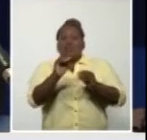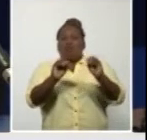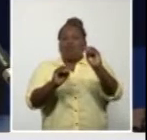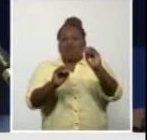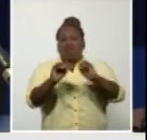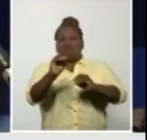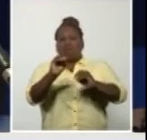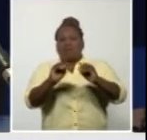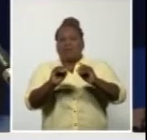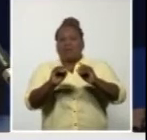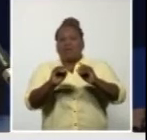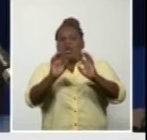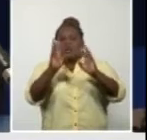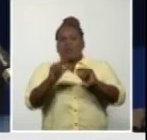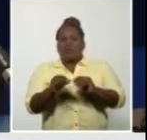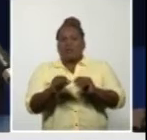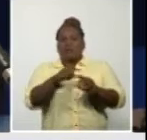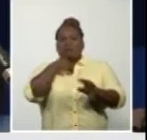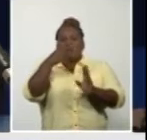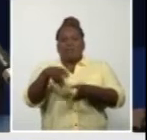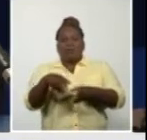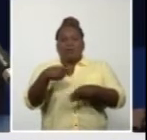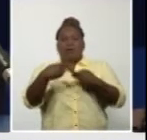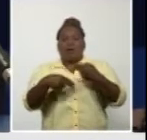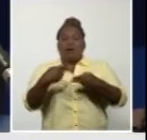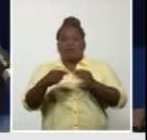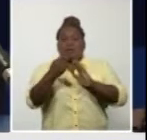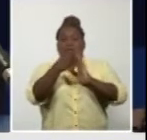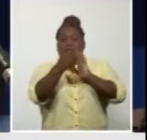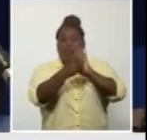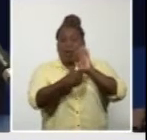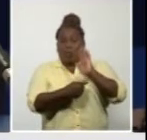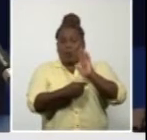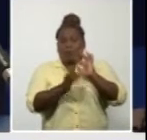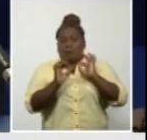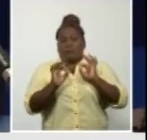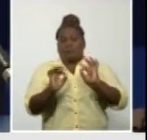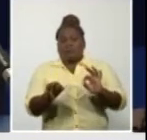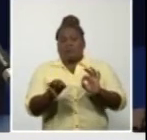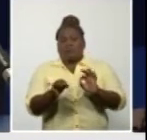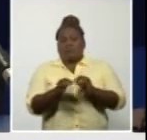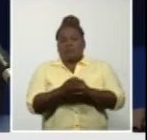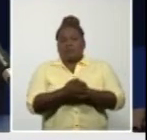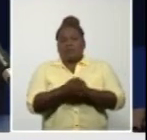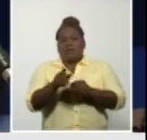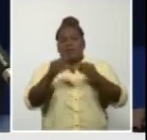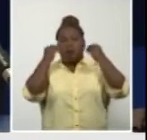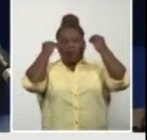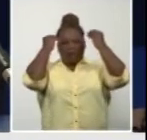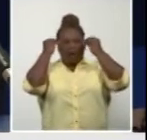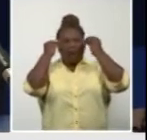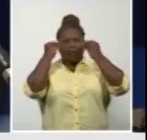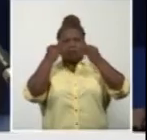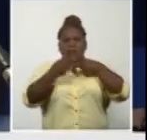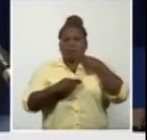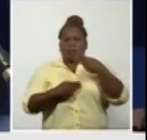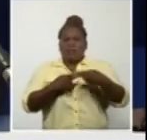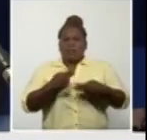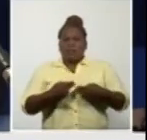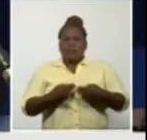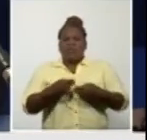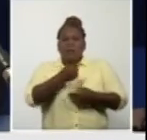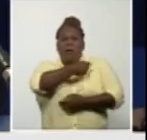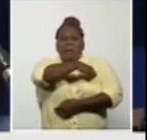analysis of this assessment that Spain conducted in terms of the number of deaths.